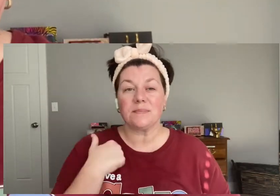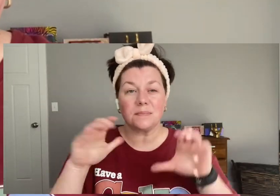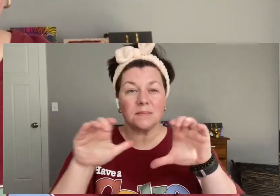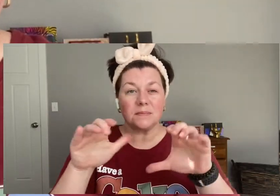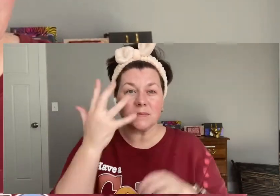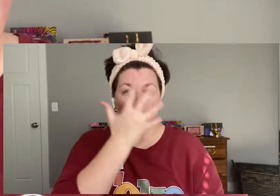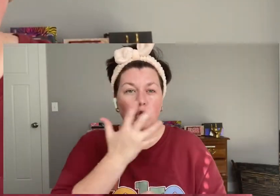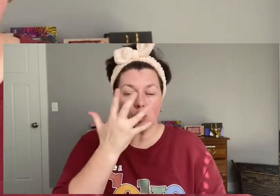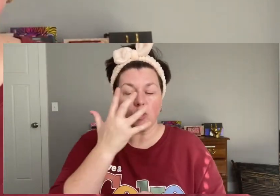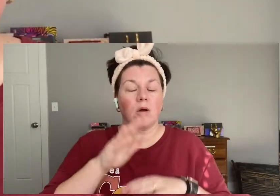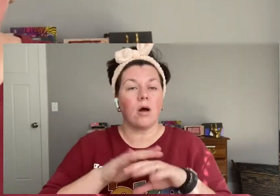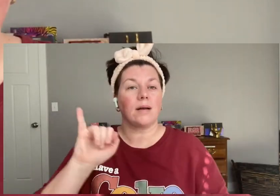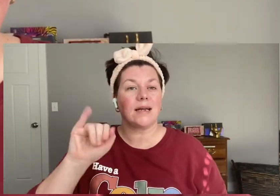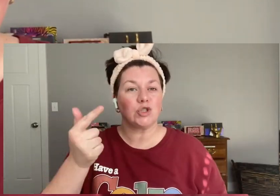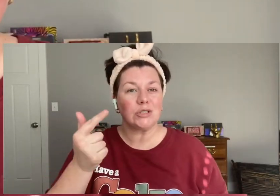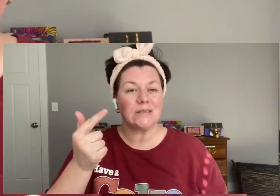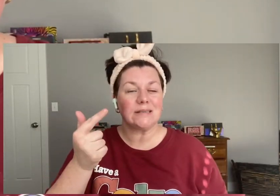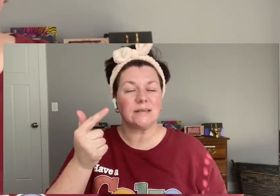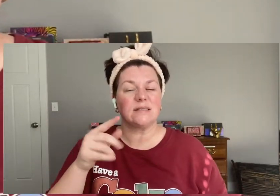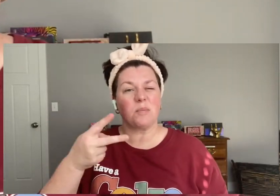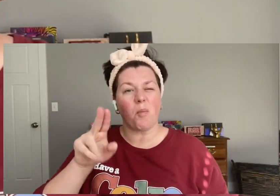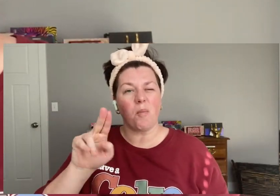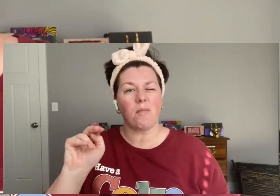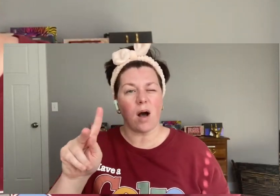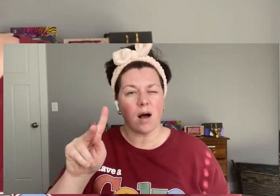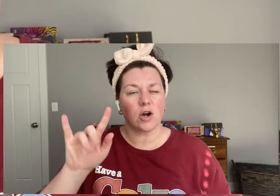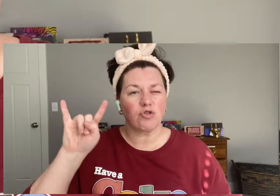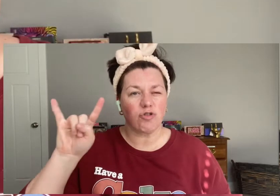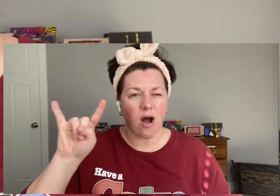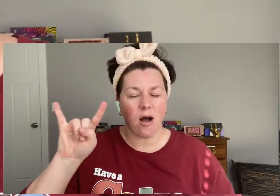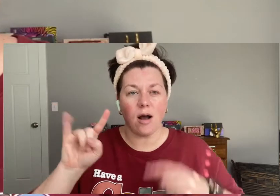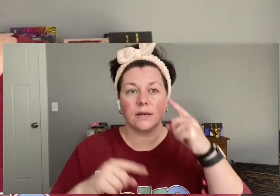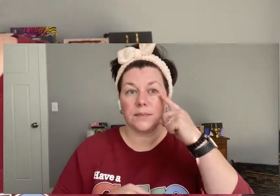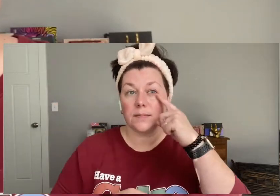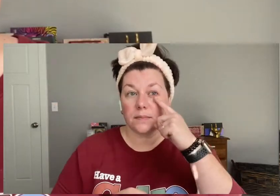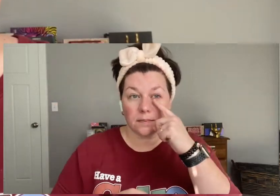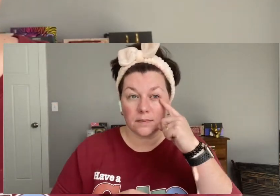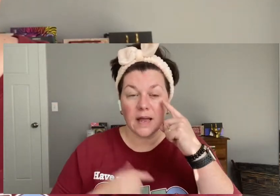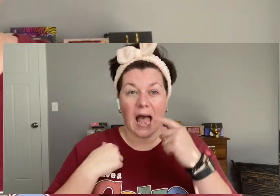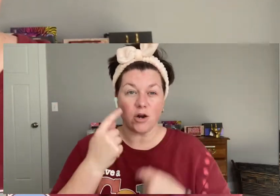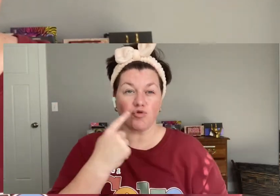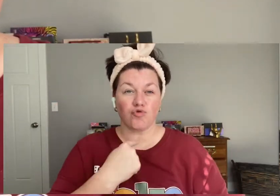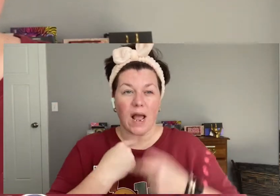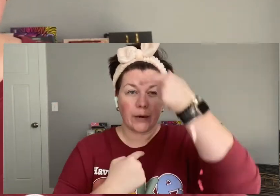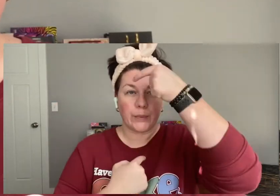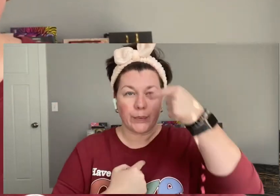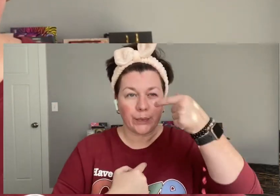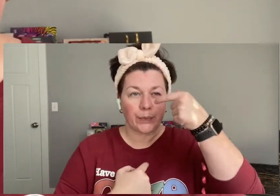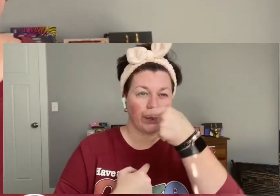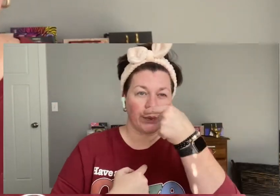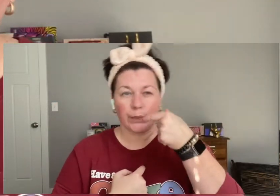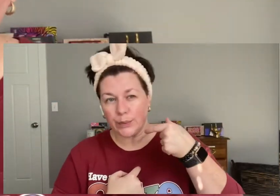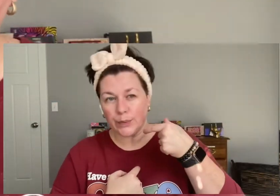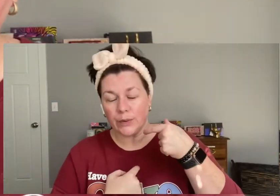Instagram. One of my followers challenged me to do an emoji to makeup look of the blue